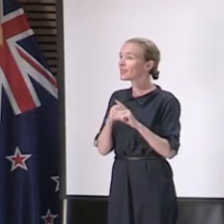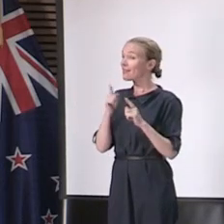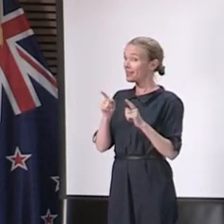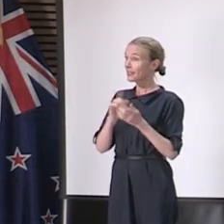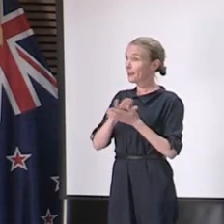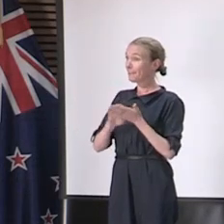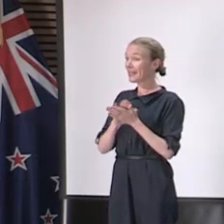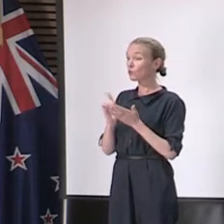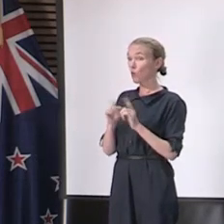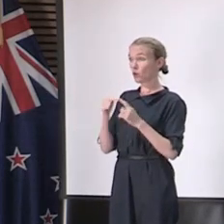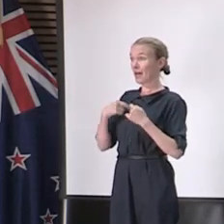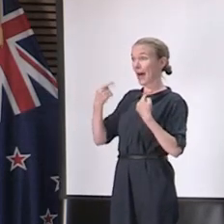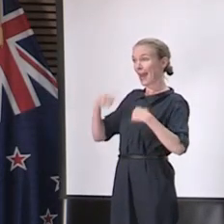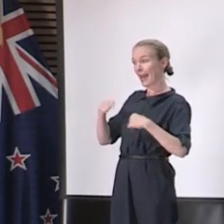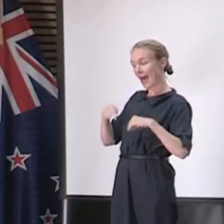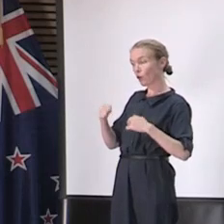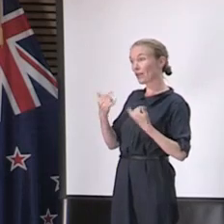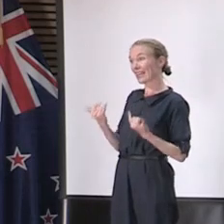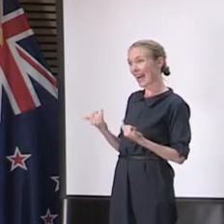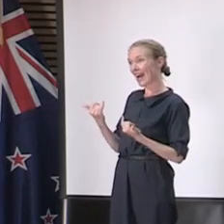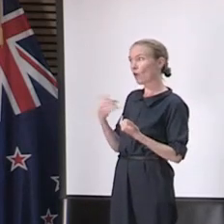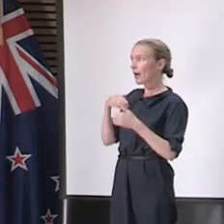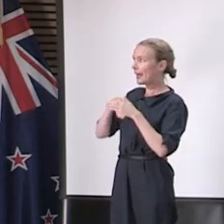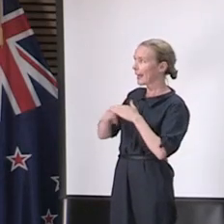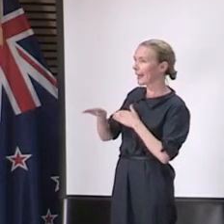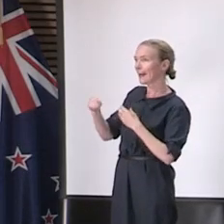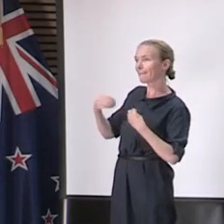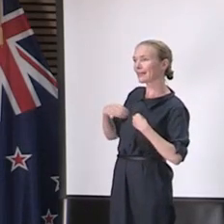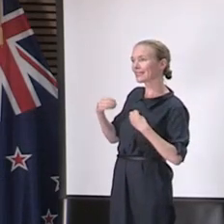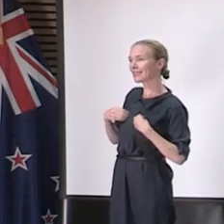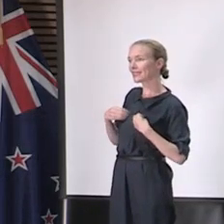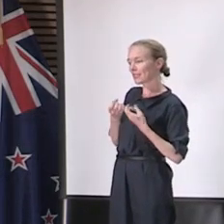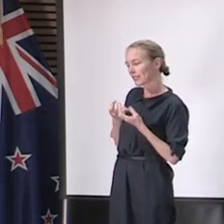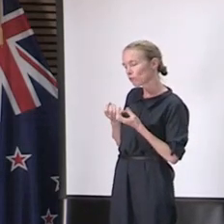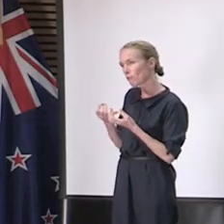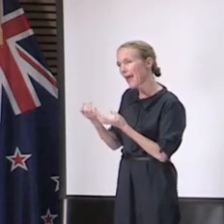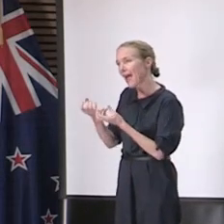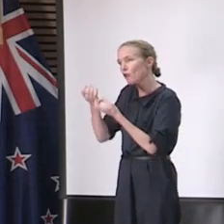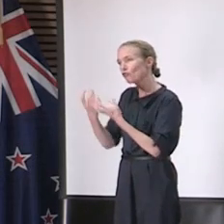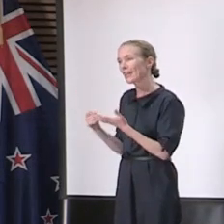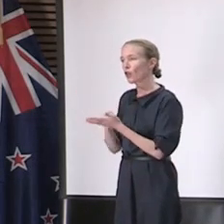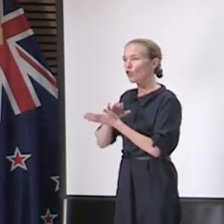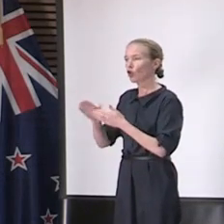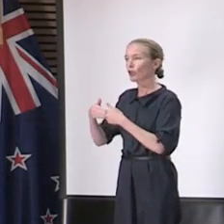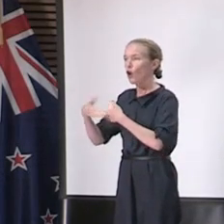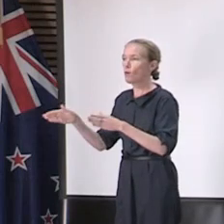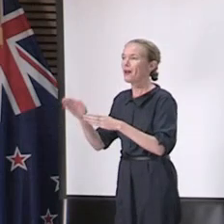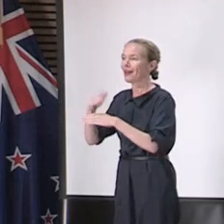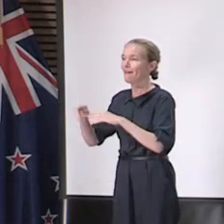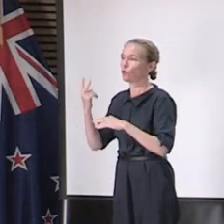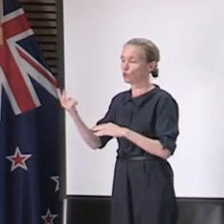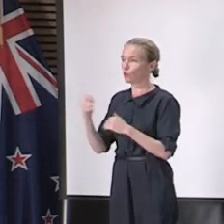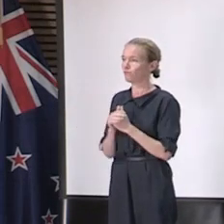businesses to prepare for the move to Alert Level 2 on Thursday. And finally, today is International Day of the